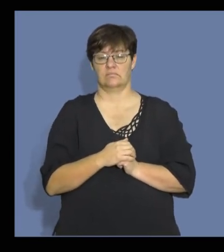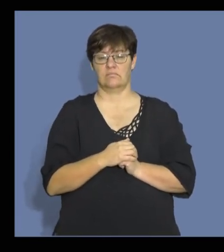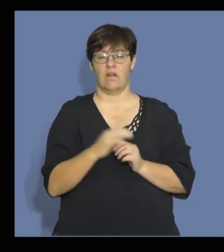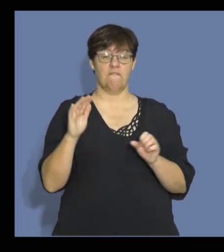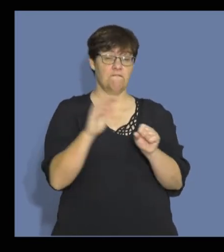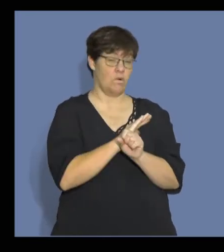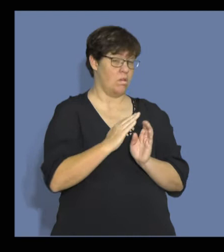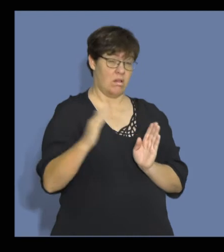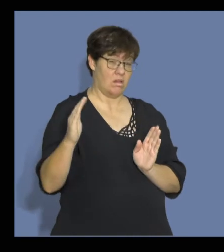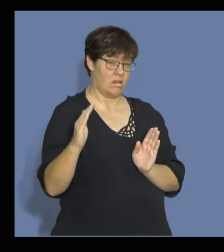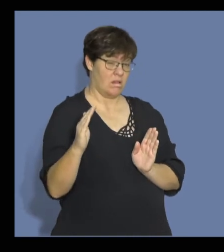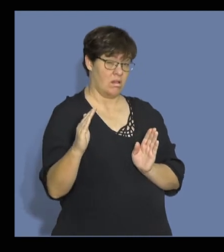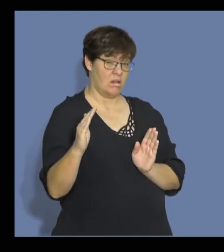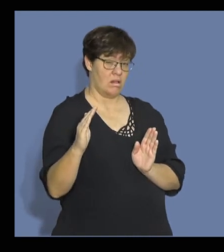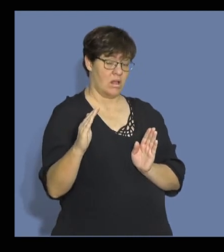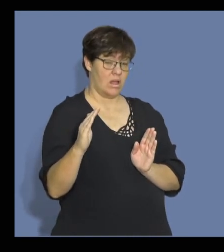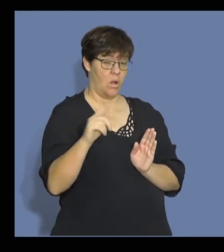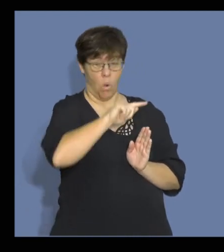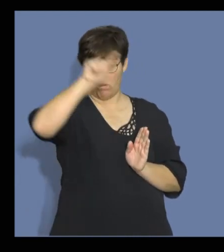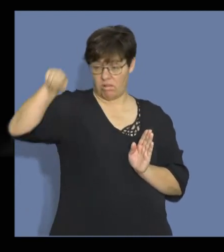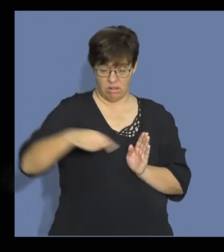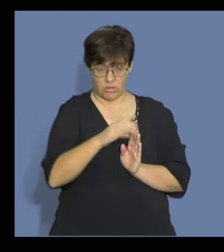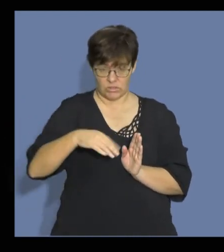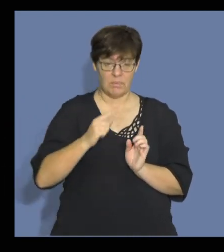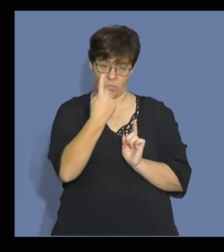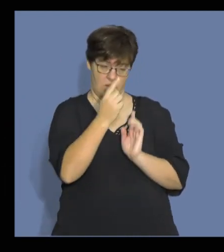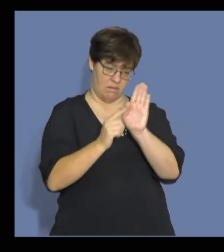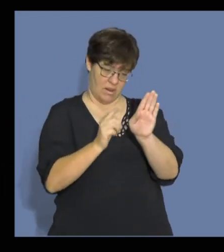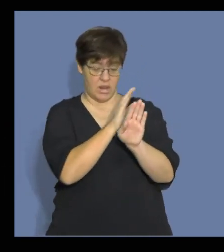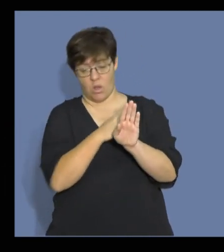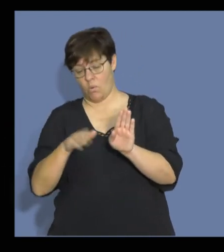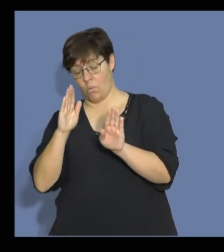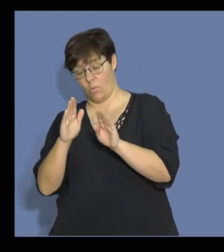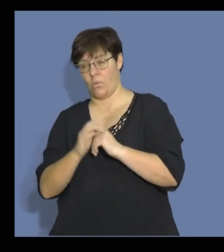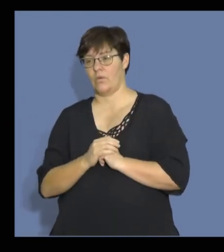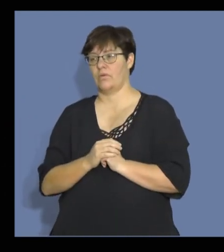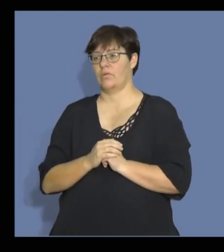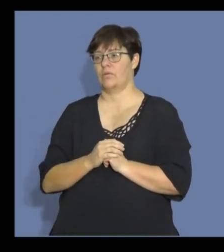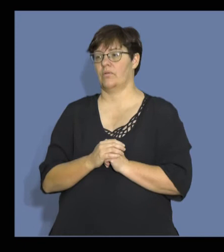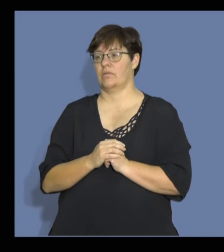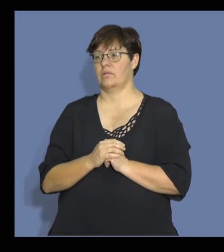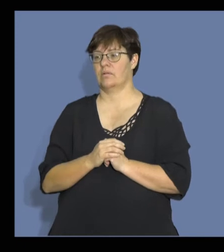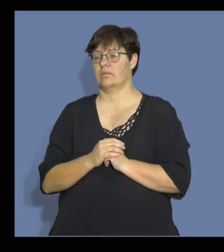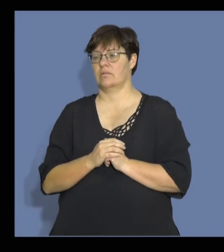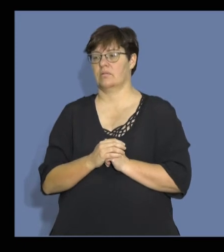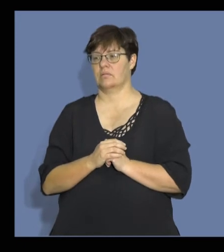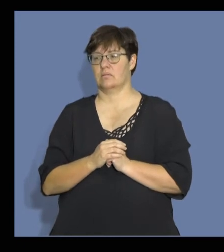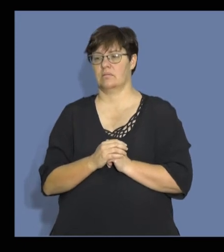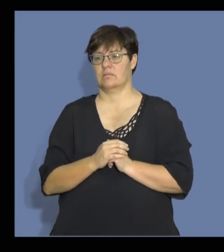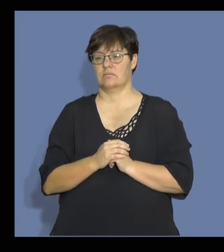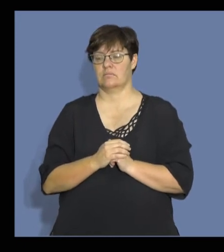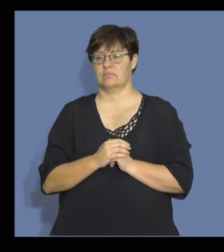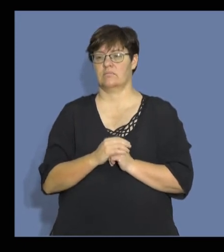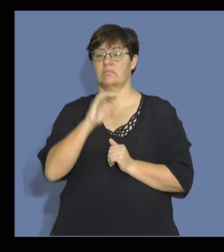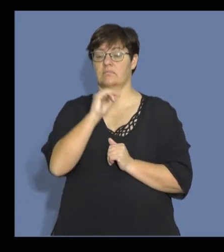the full perimeter, but I've started and I'm getting there. So the next thing, and I've drawn it, that distance